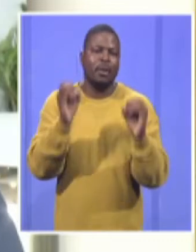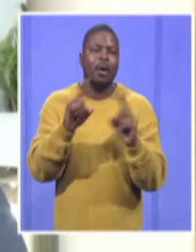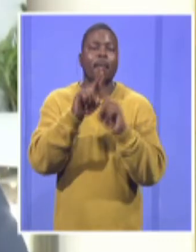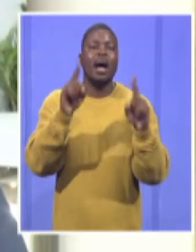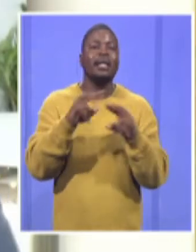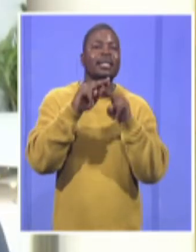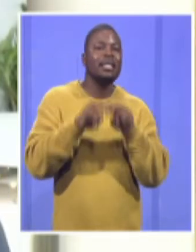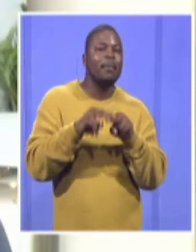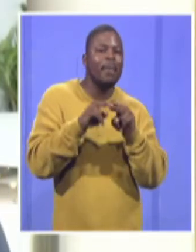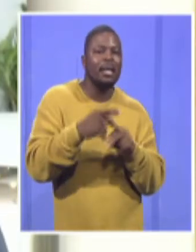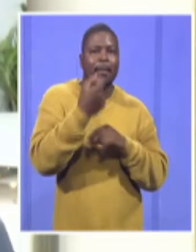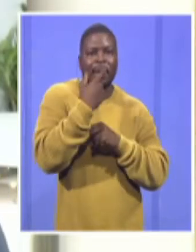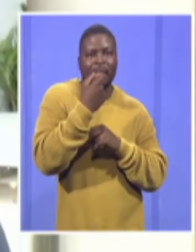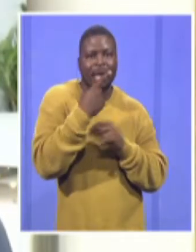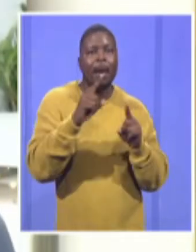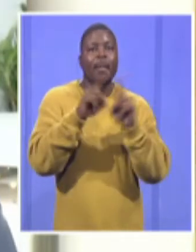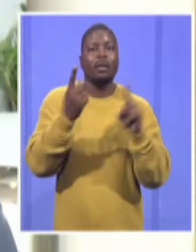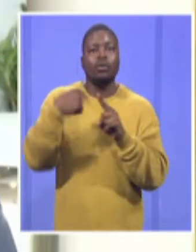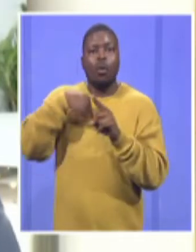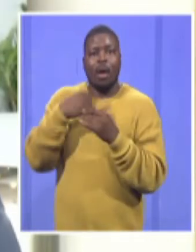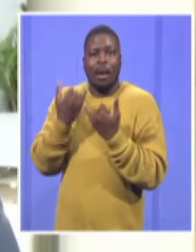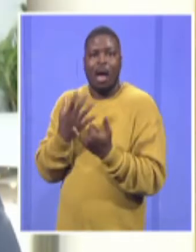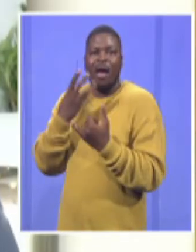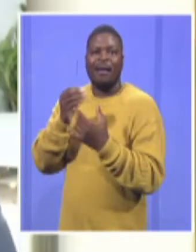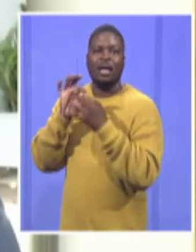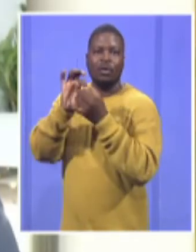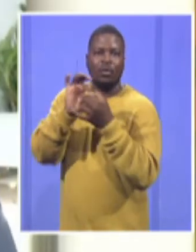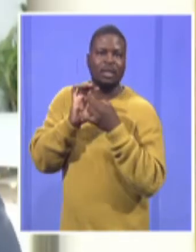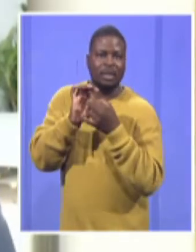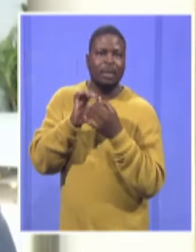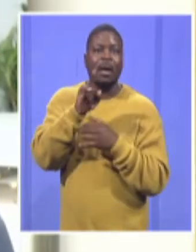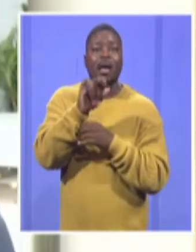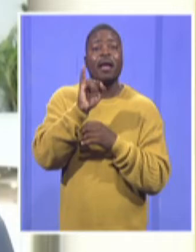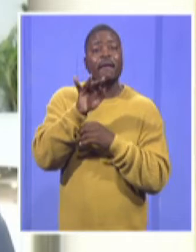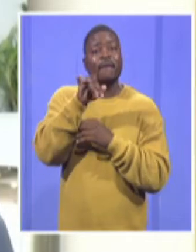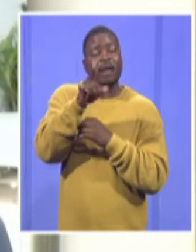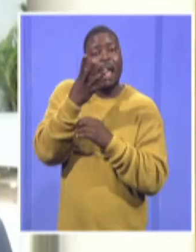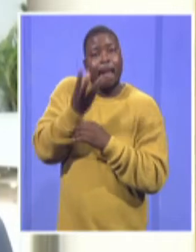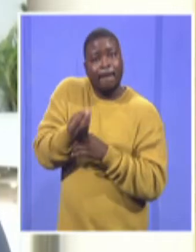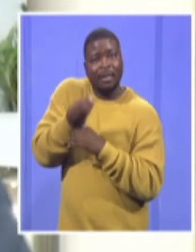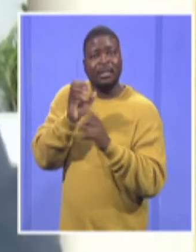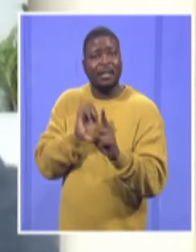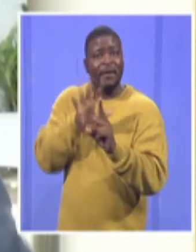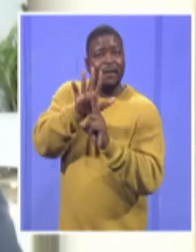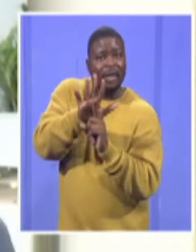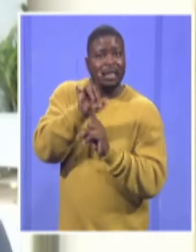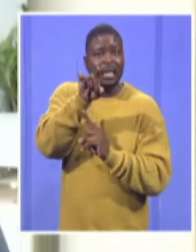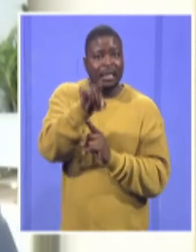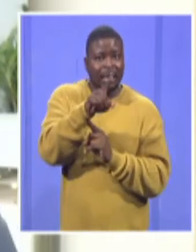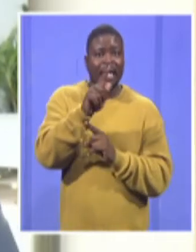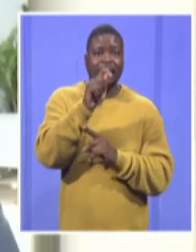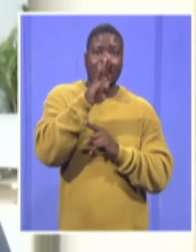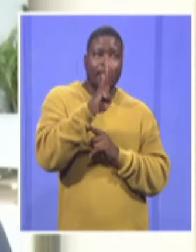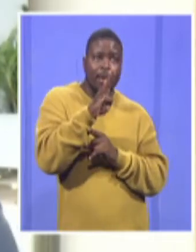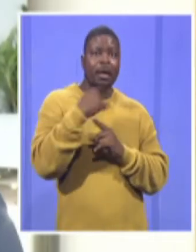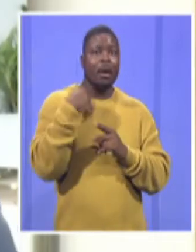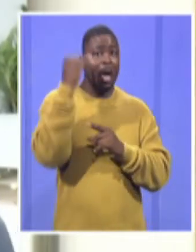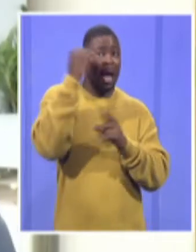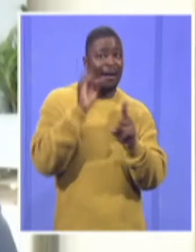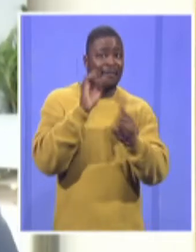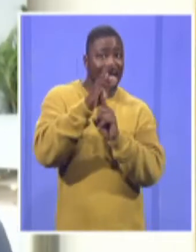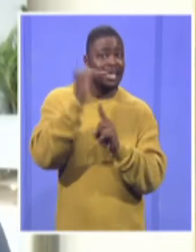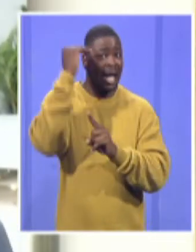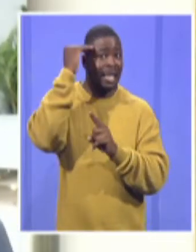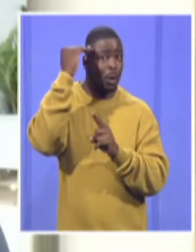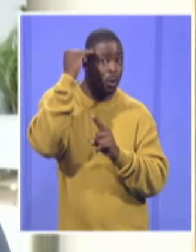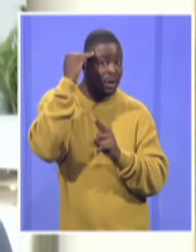but we have that relationship, because a person who has infected with TB, that person psychologically and physically is not